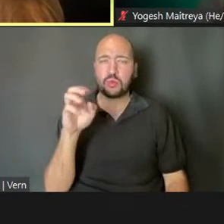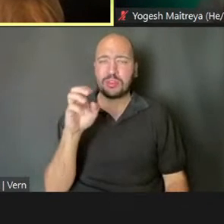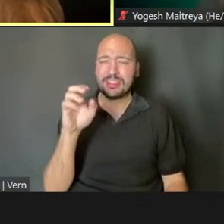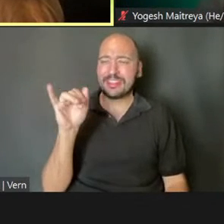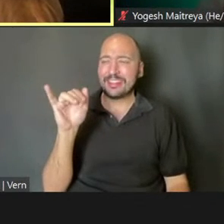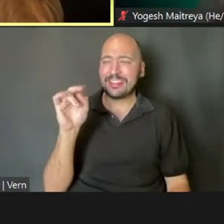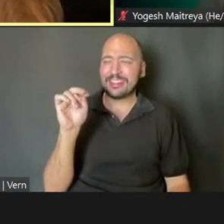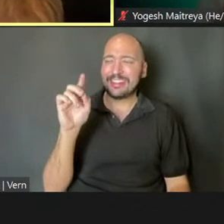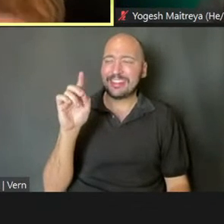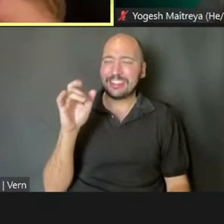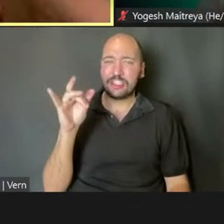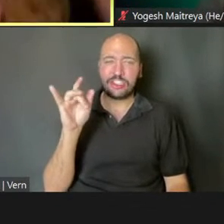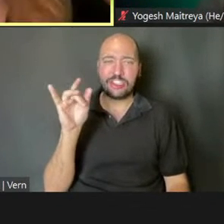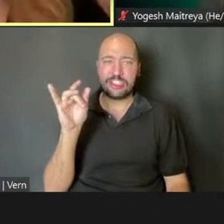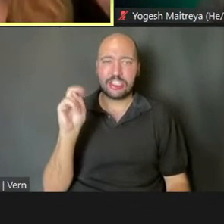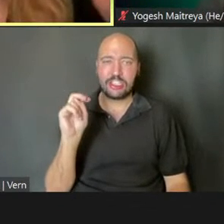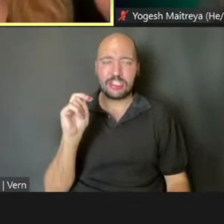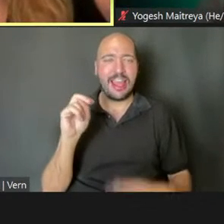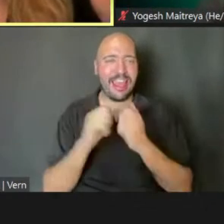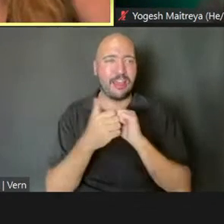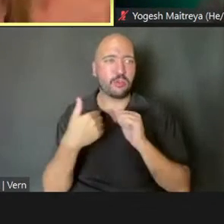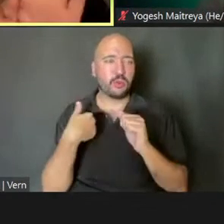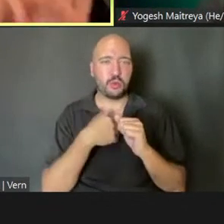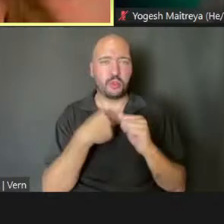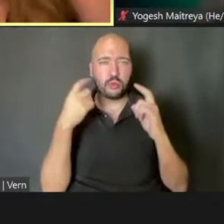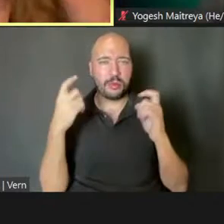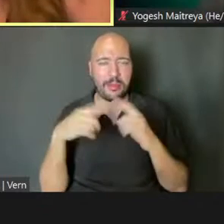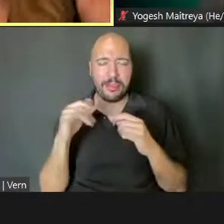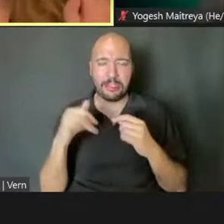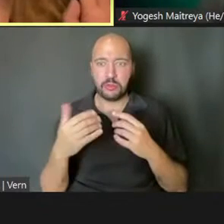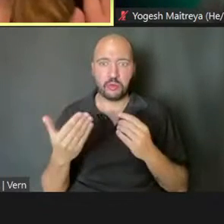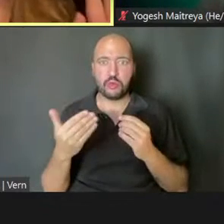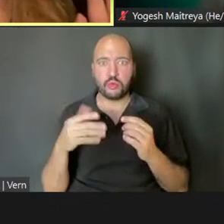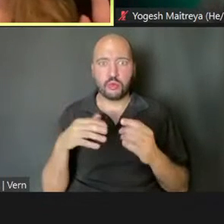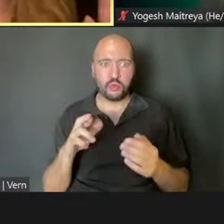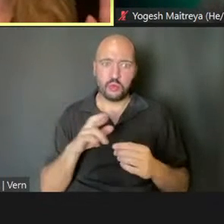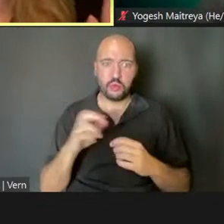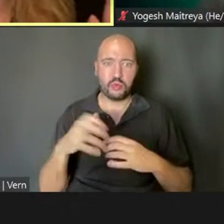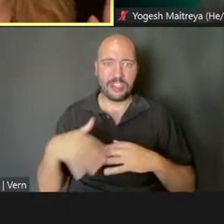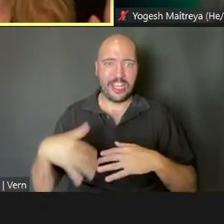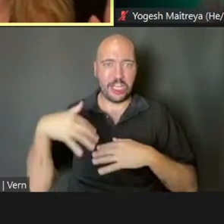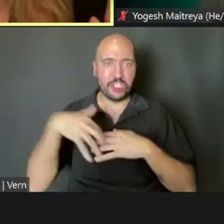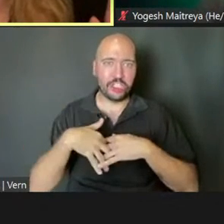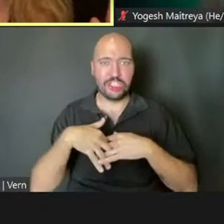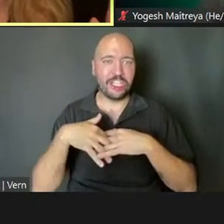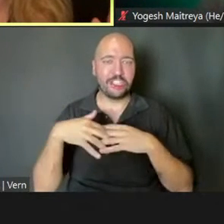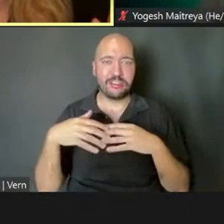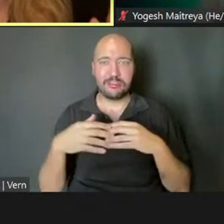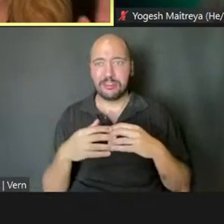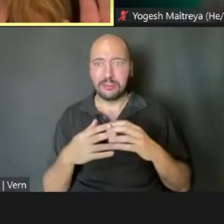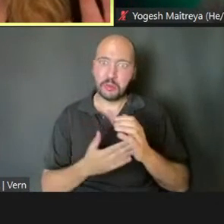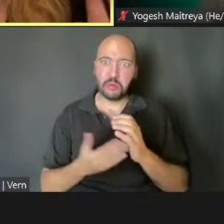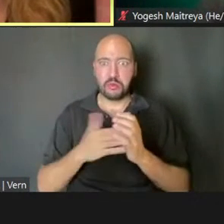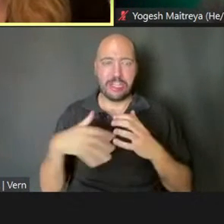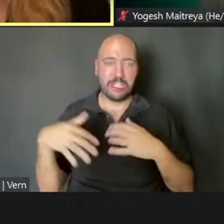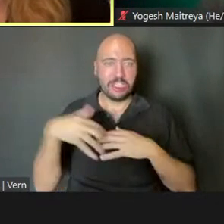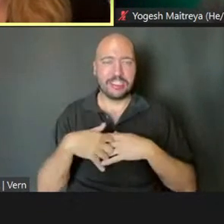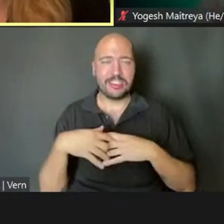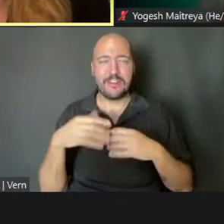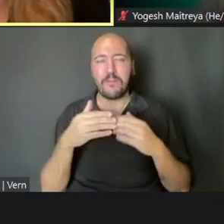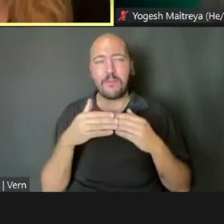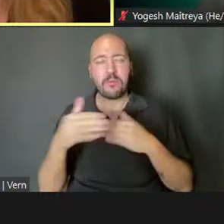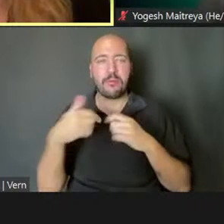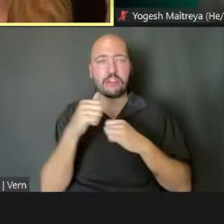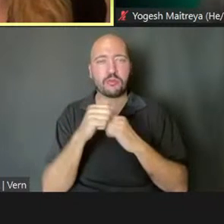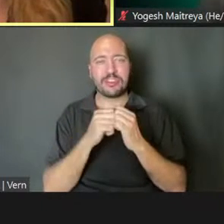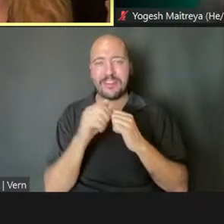re-indigenization? Or, how do we dream about these things away from even the structure of colonization, right? And in so many ways